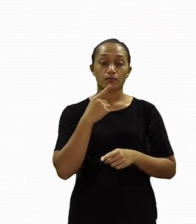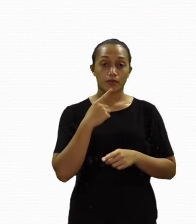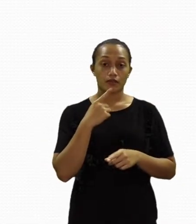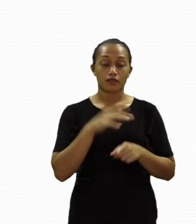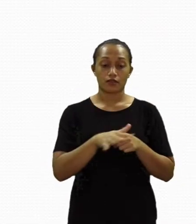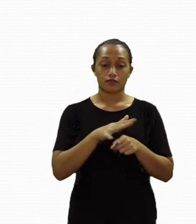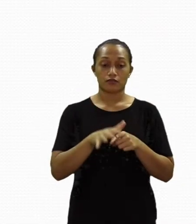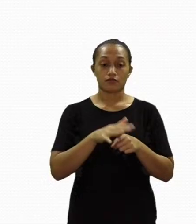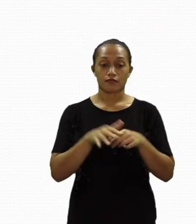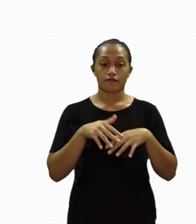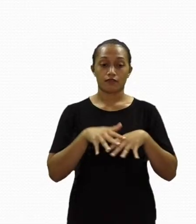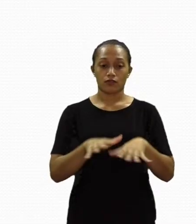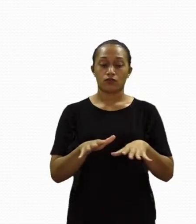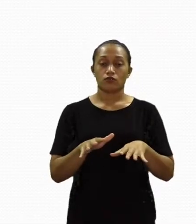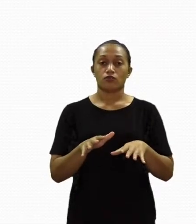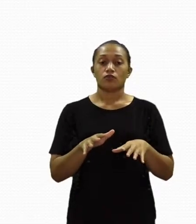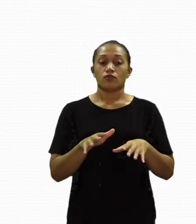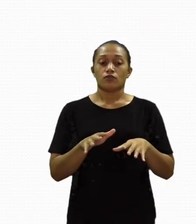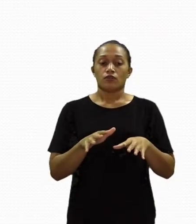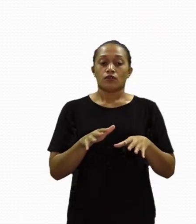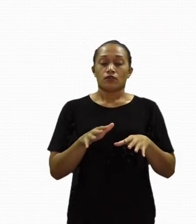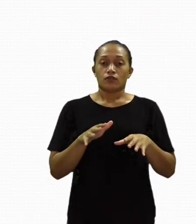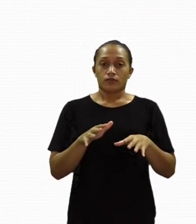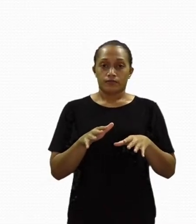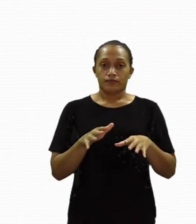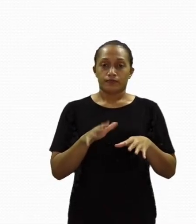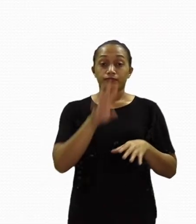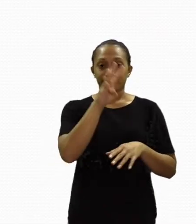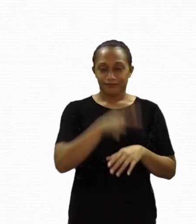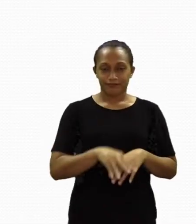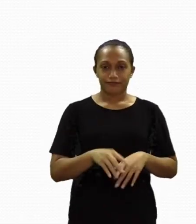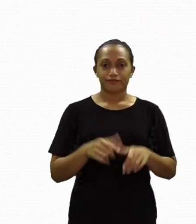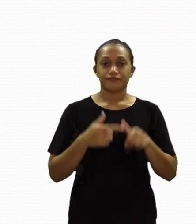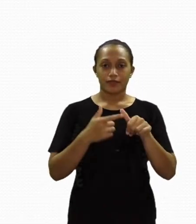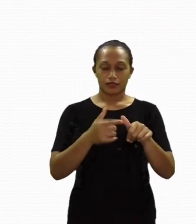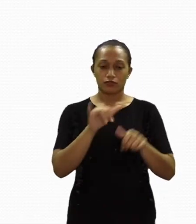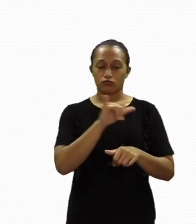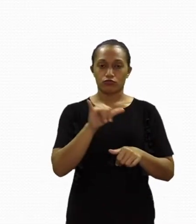the number of red blood cells in the blood. And D. All of the above.